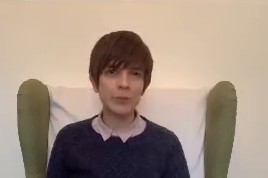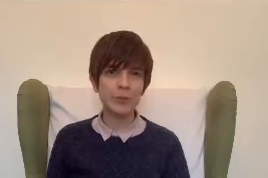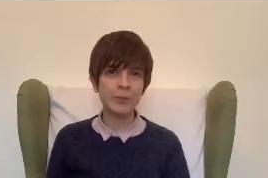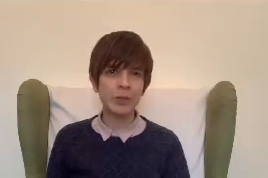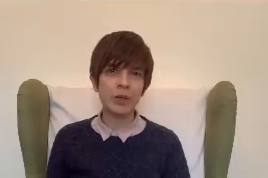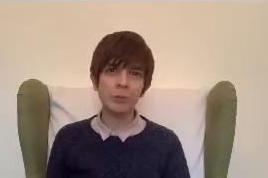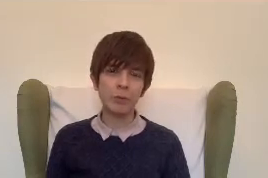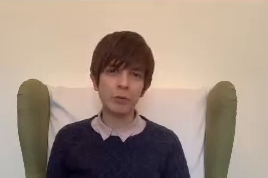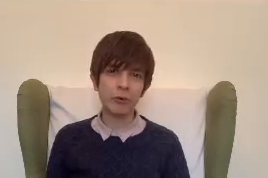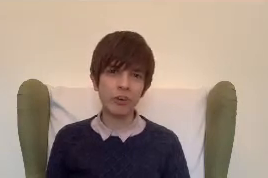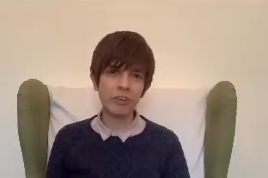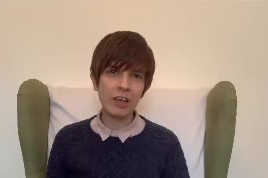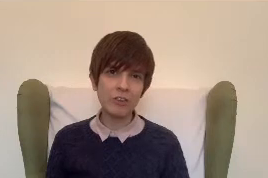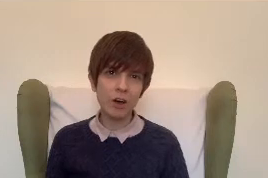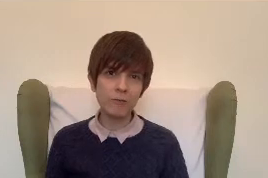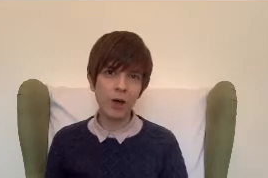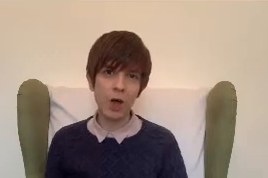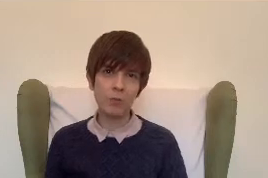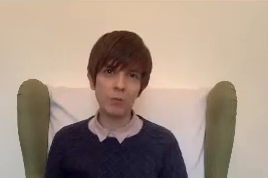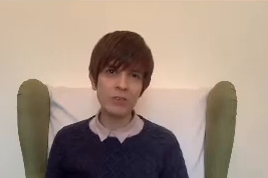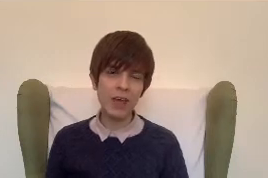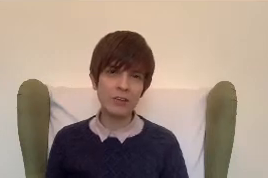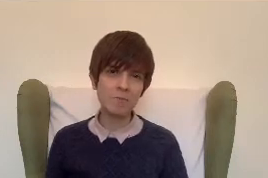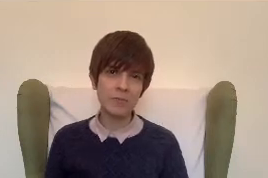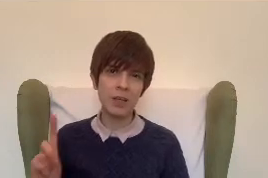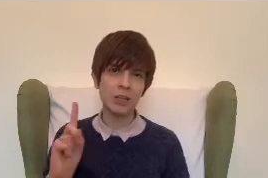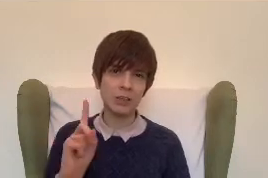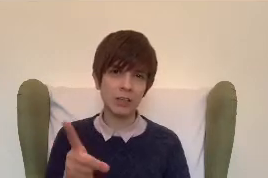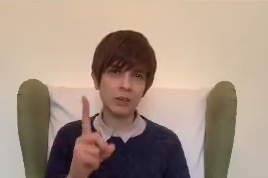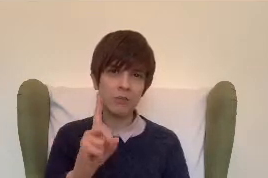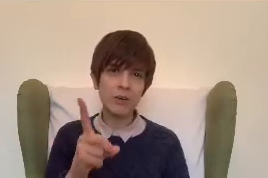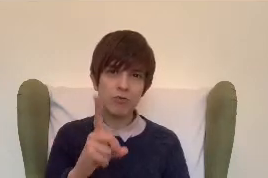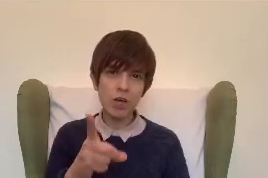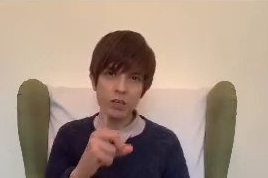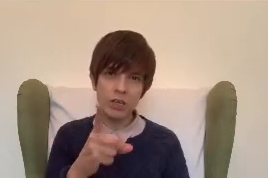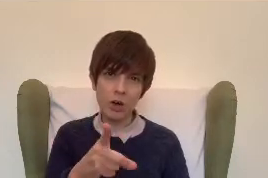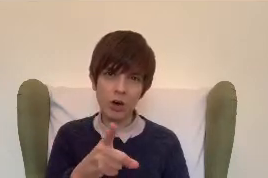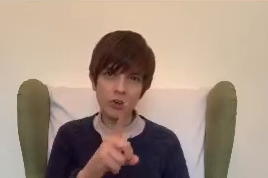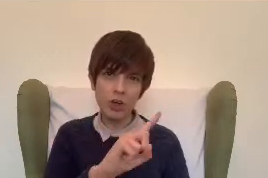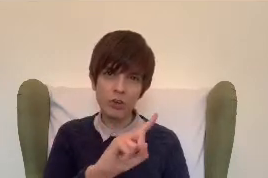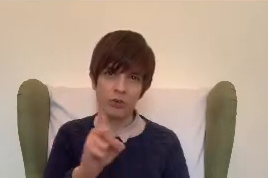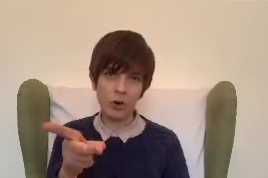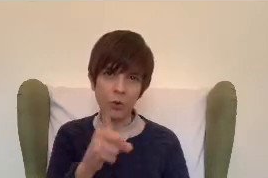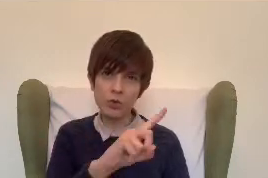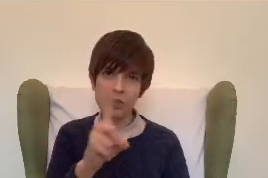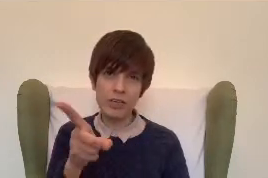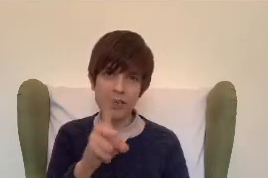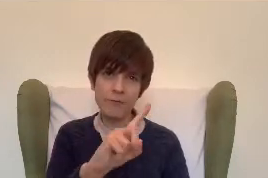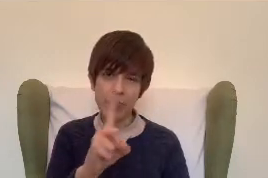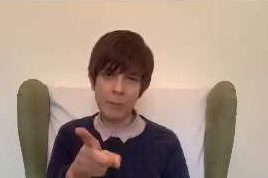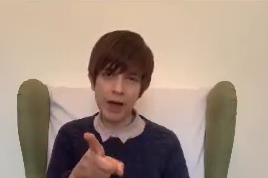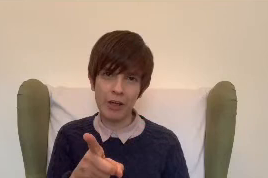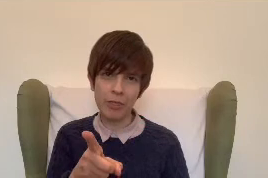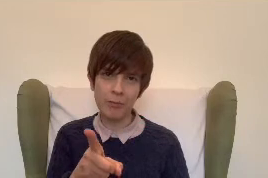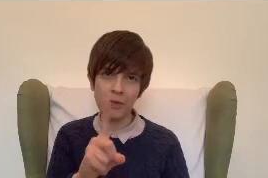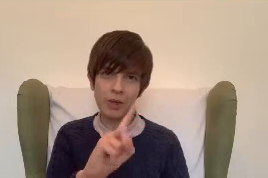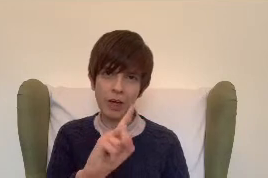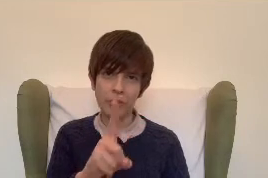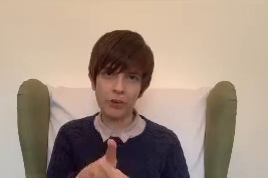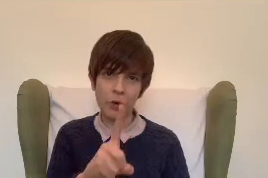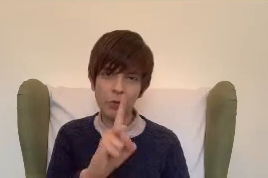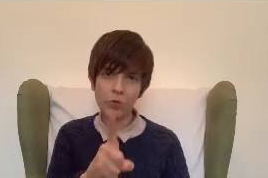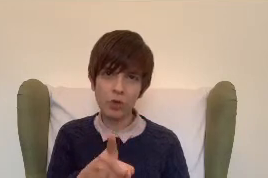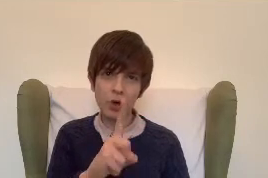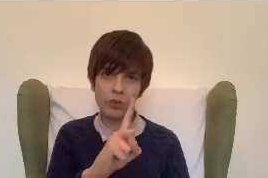fruit. But before she set off, her mum said, "Little Red Riding Hood, don't leave the path.